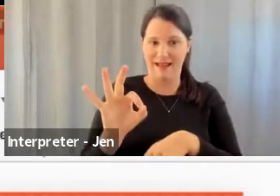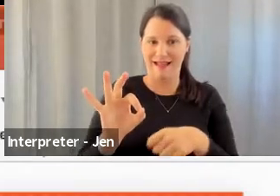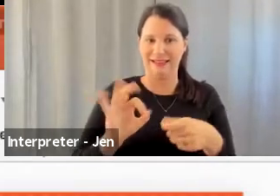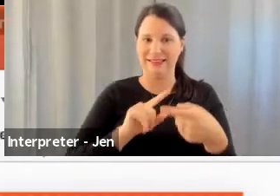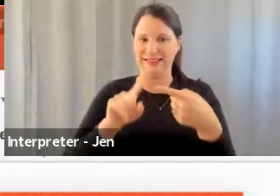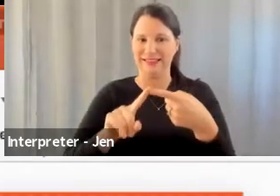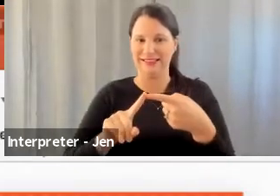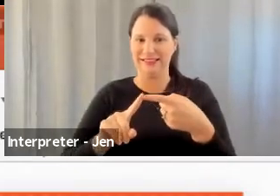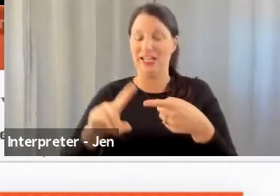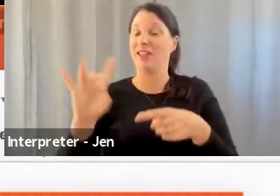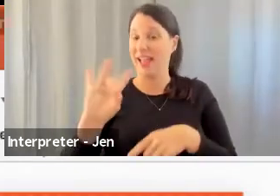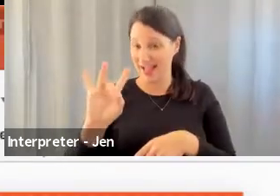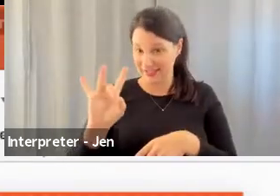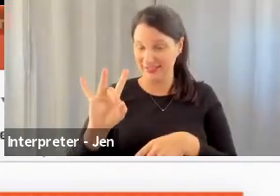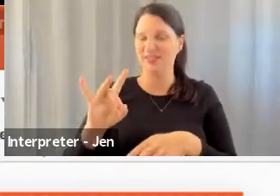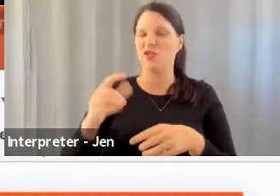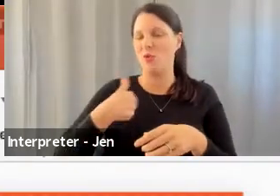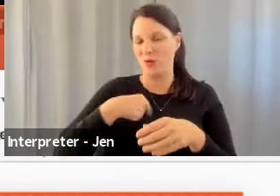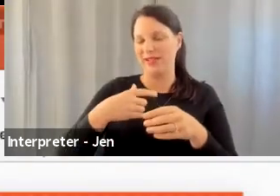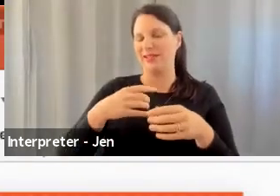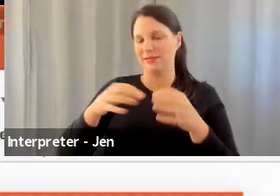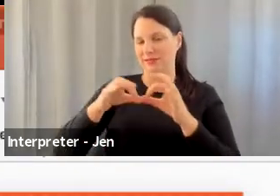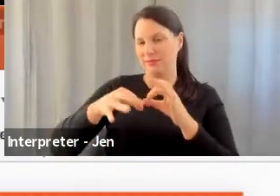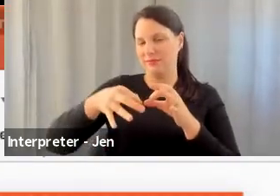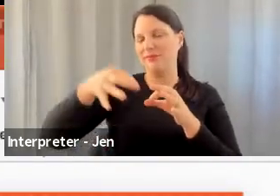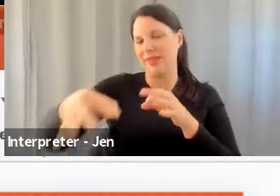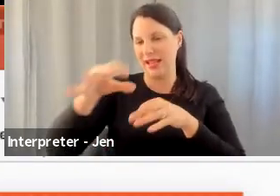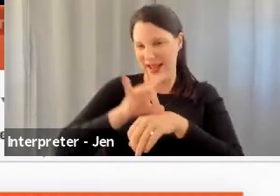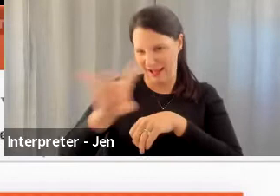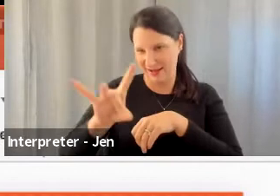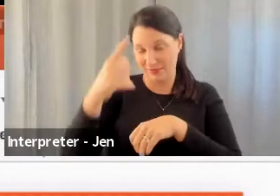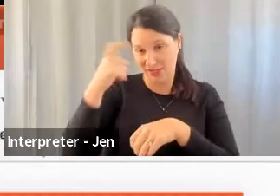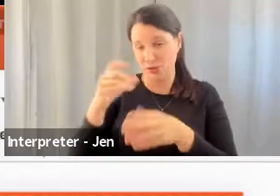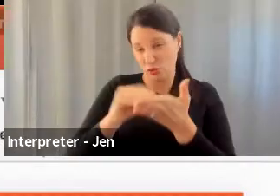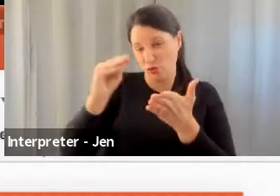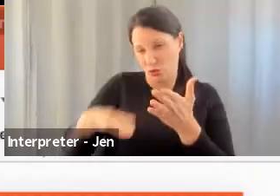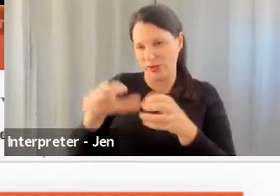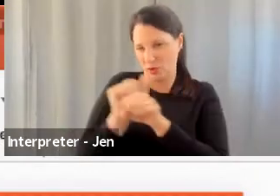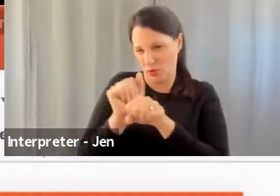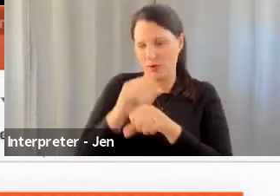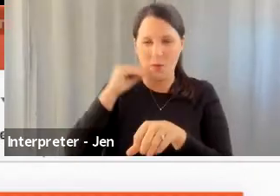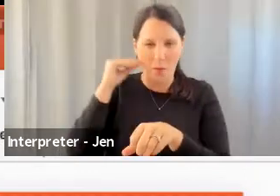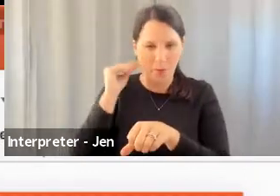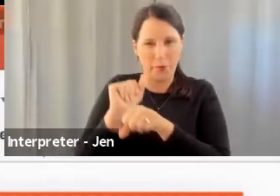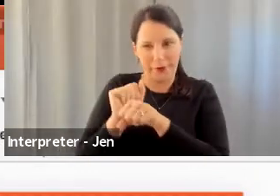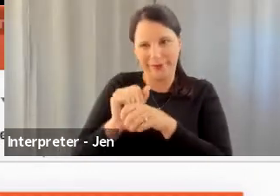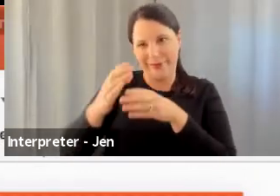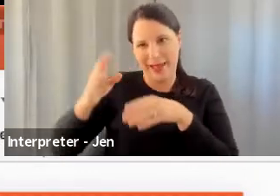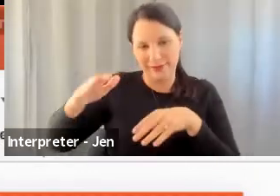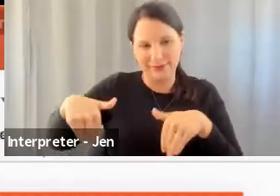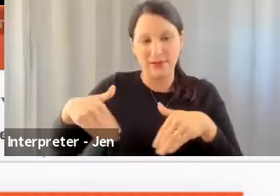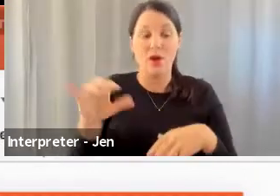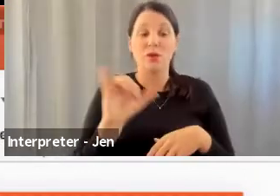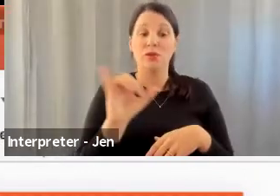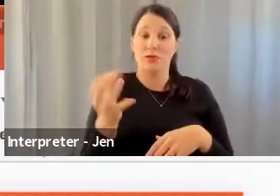students are working late in the evening for their homework assignments. We are also open from Friday from 9 a.m. to 2 p.m. And again,